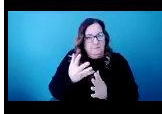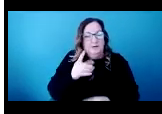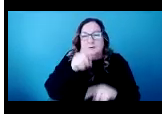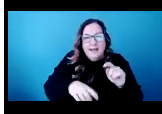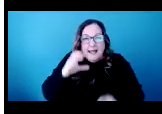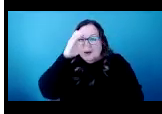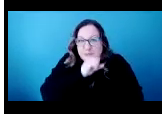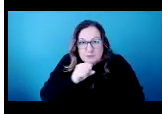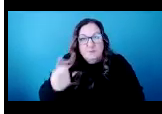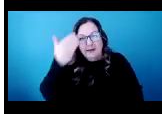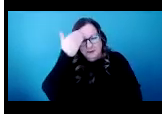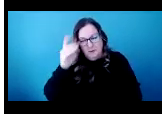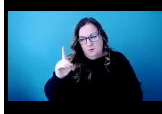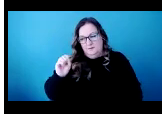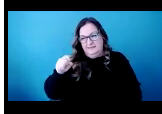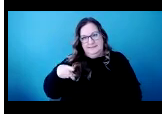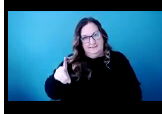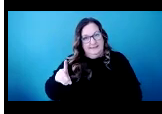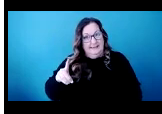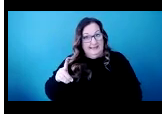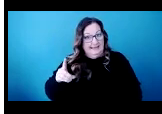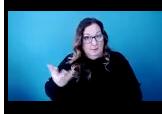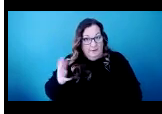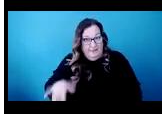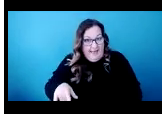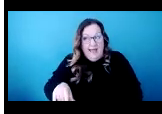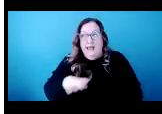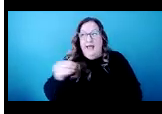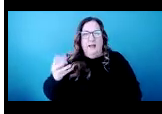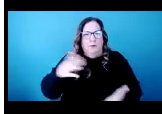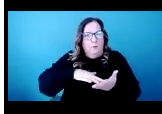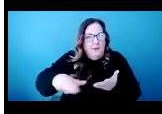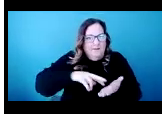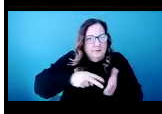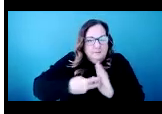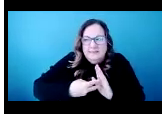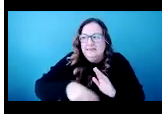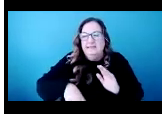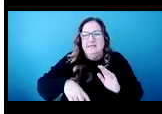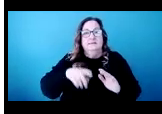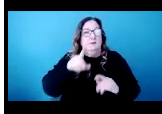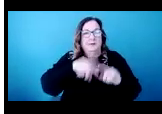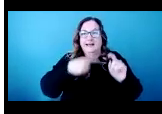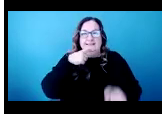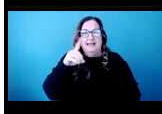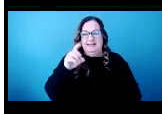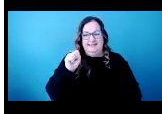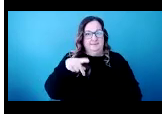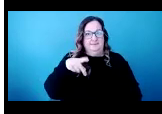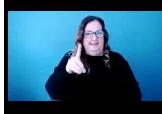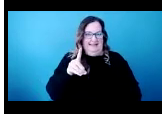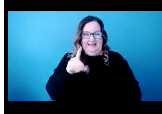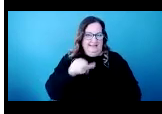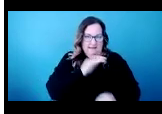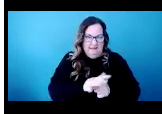what DSPD is or what the waivers are. You might want to say, instead of saying DSPD like I just did, you